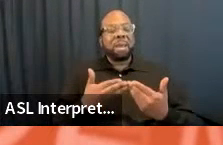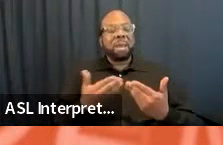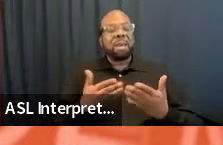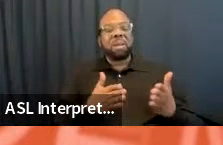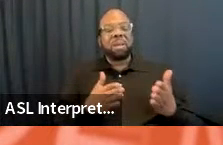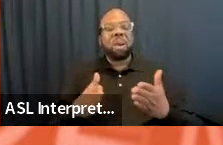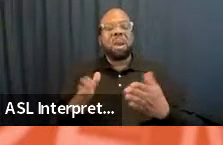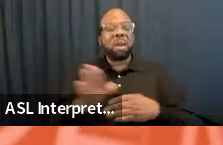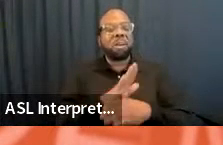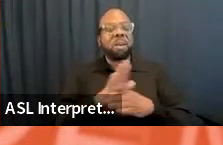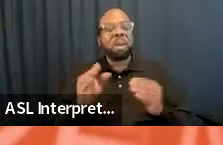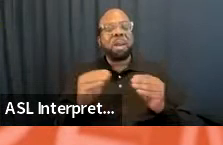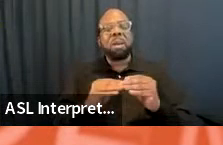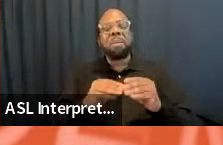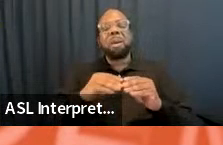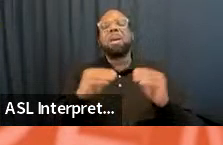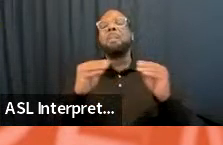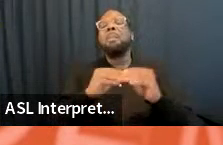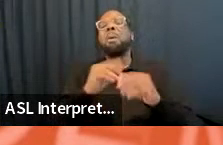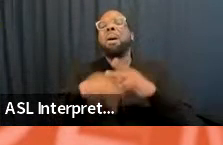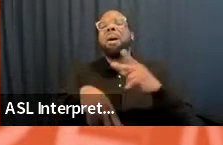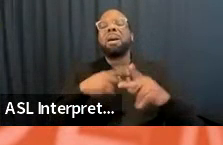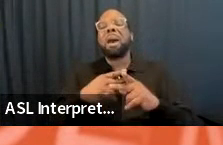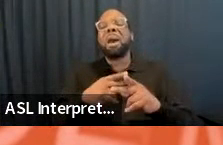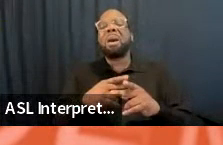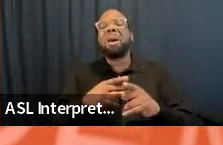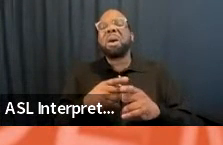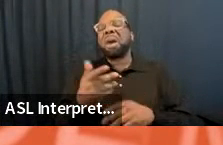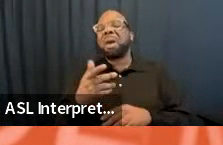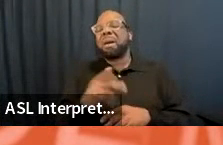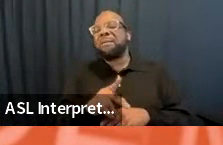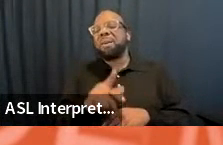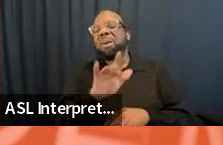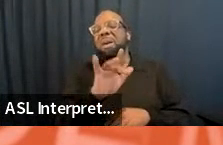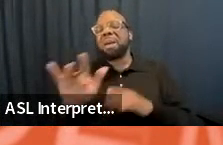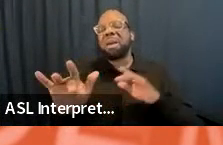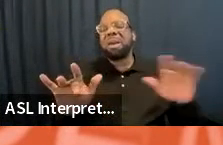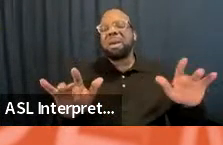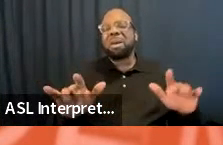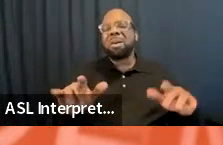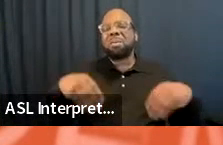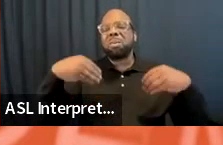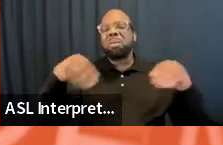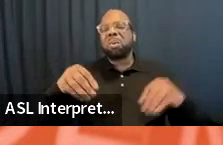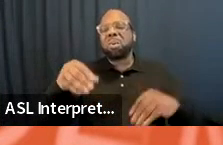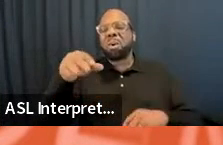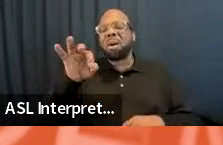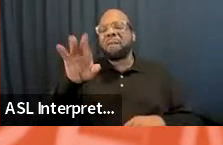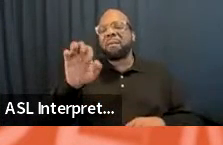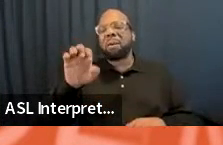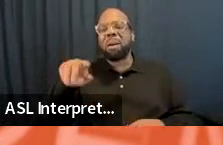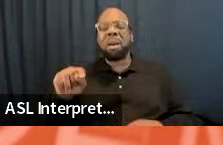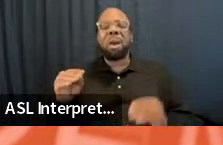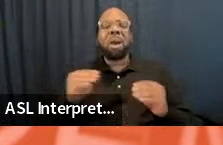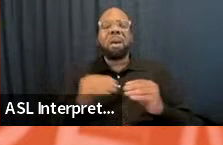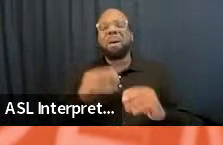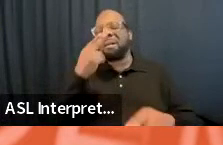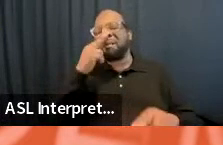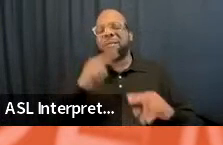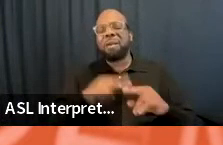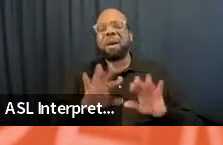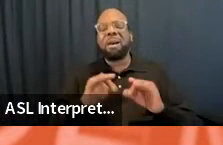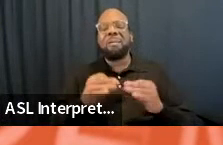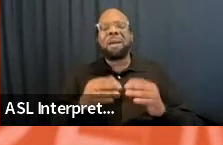more kinds of businesses and fewer vacant storefronts. It means more diversity in our neighborhoods, more fun, more family-friendly